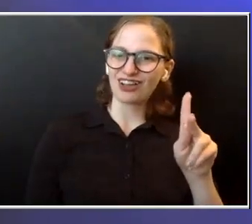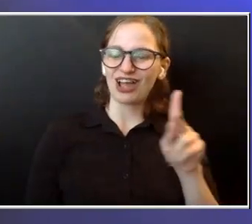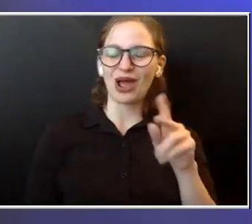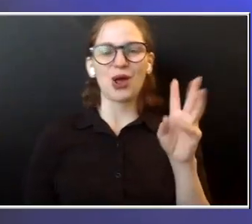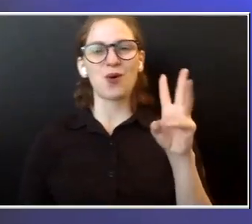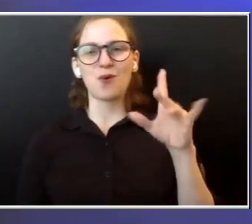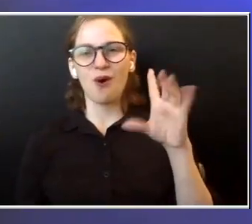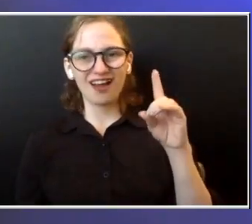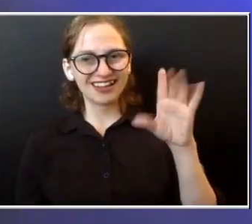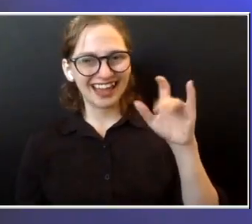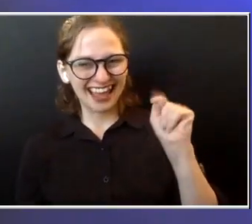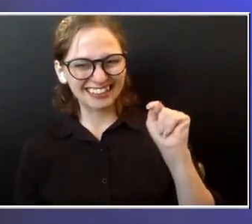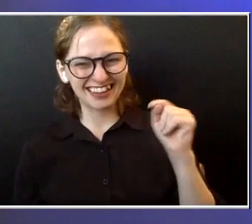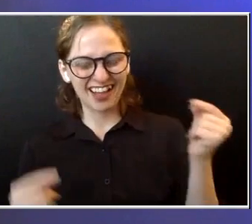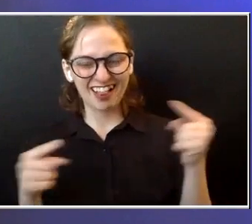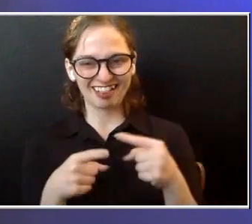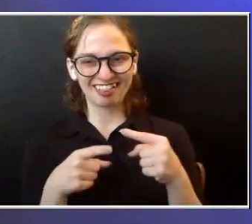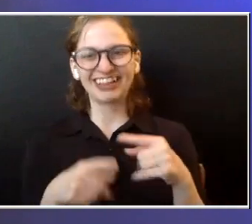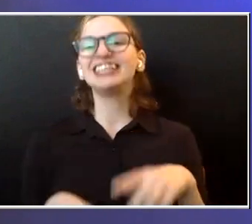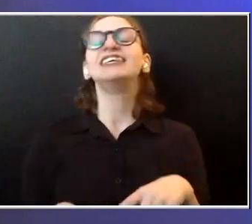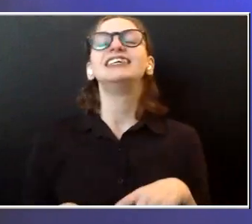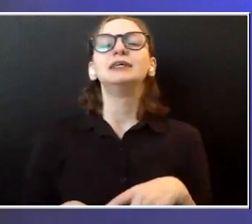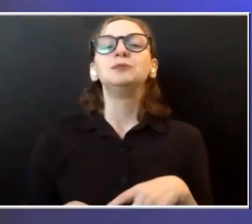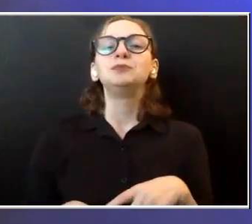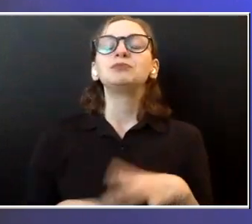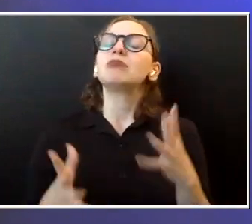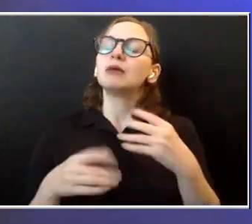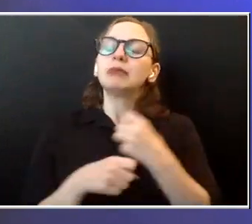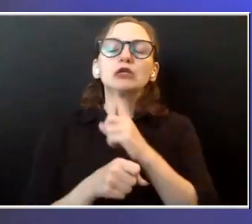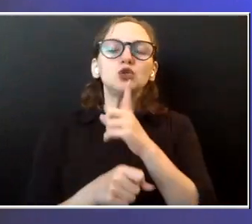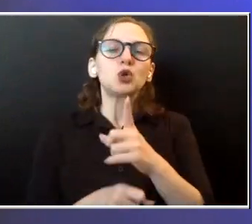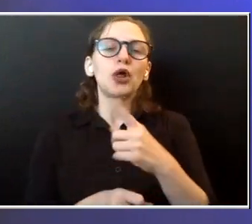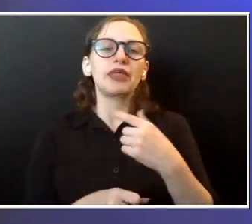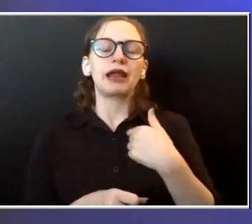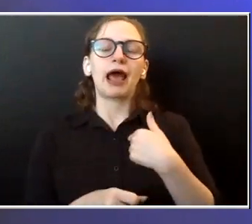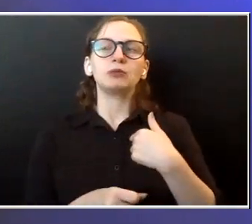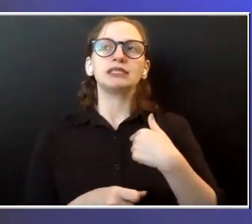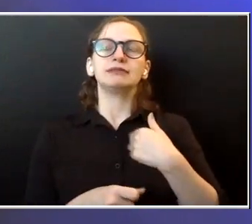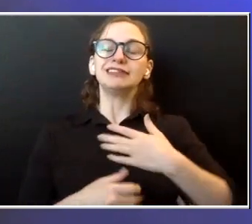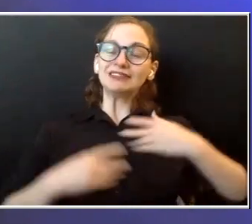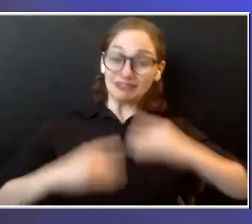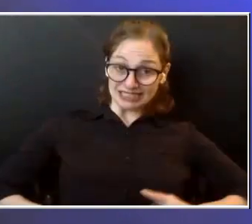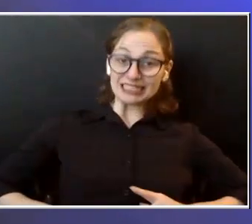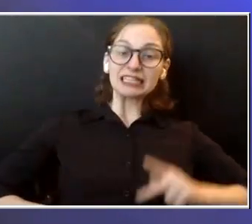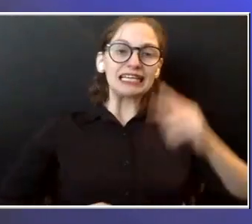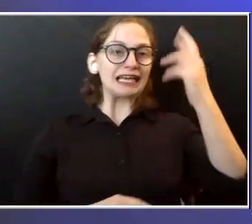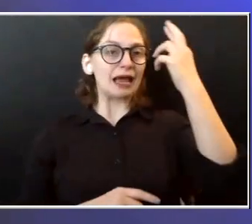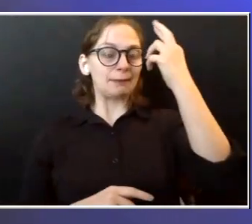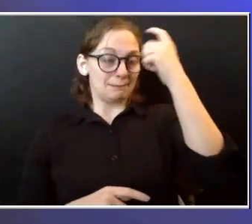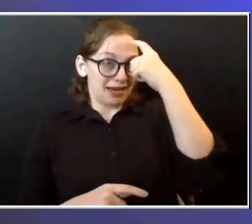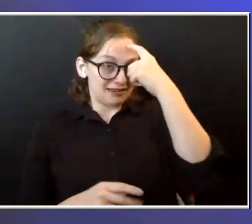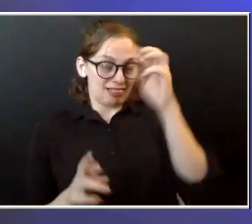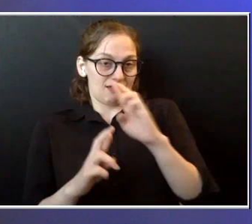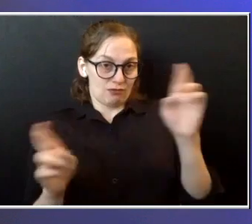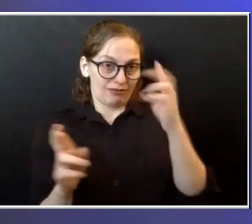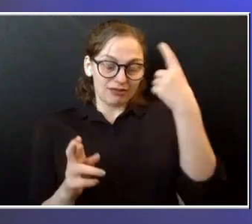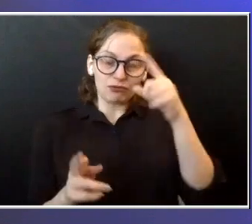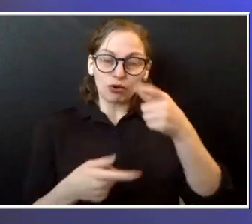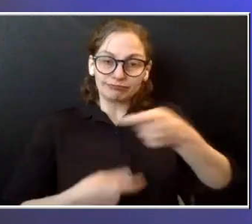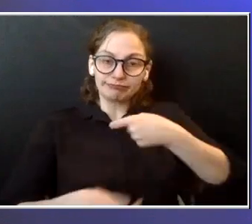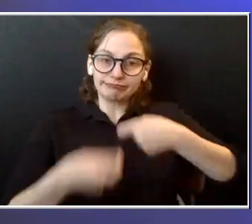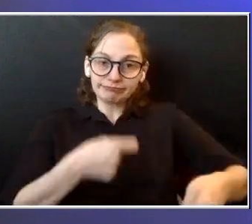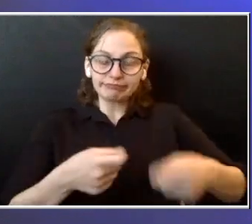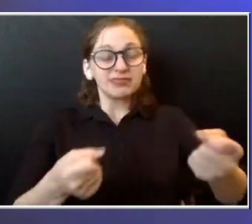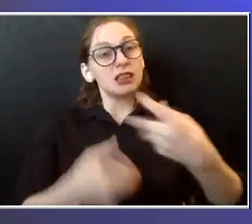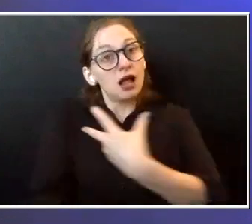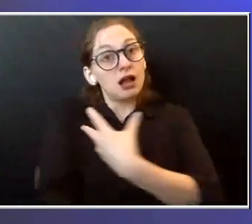was in a good place to do it physically and mentally. A lot of blood work and just